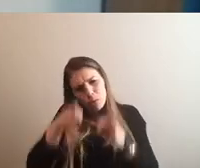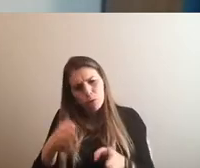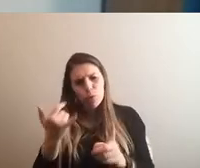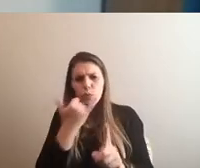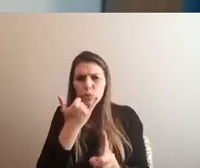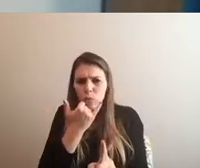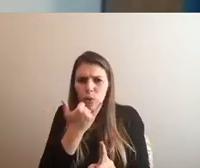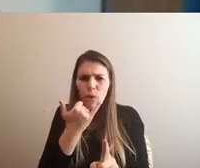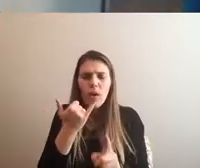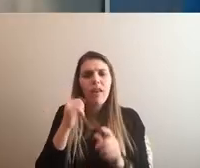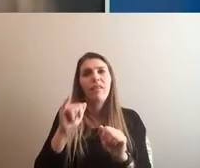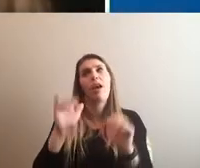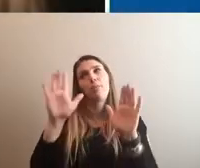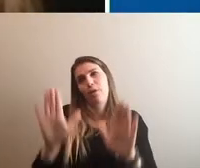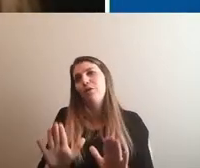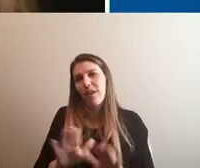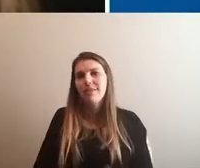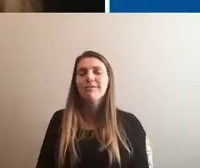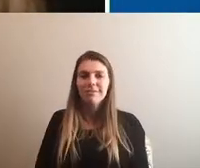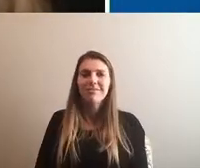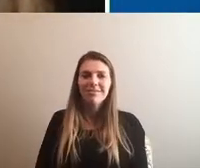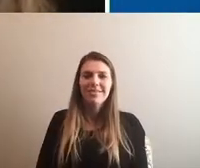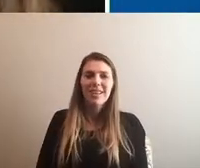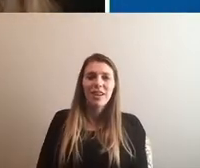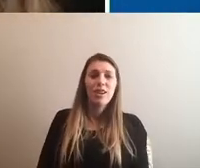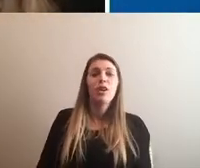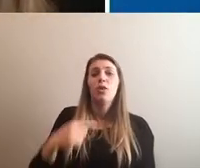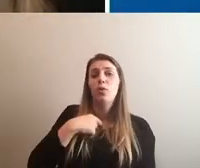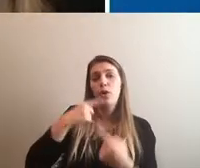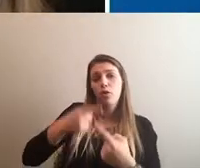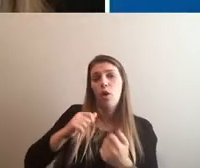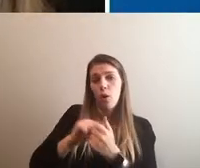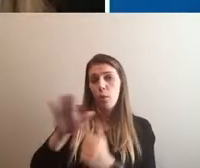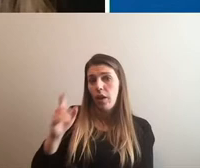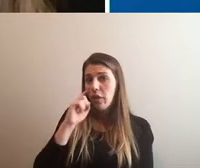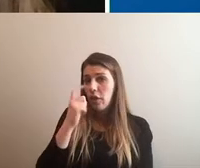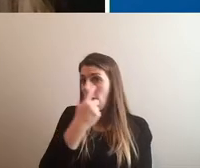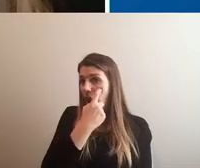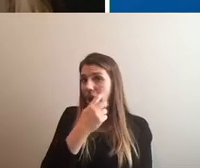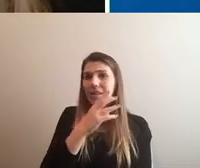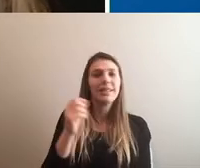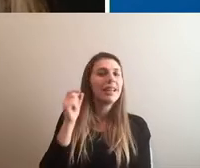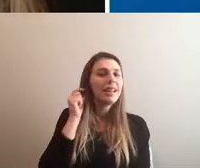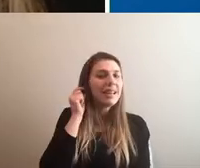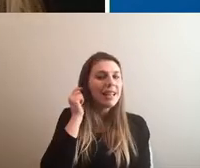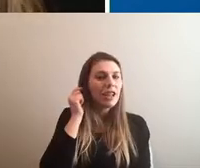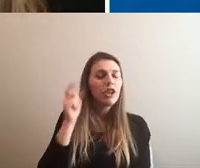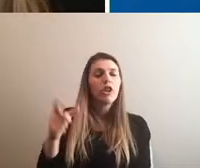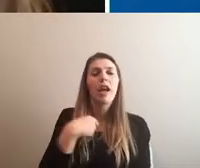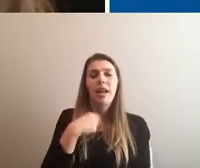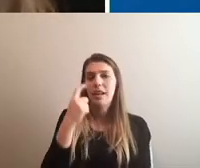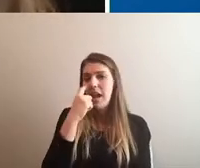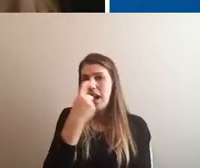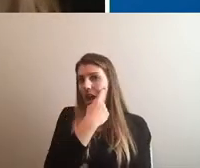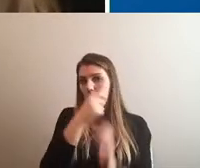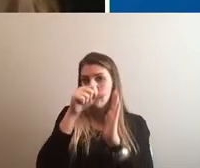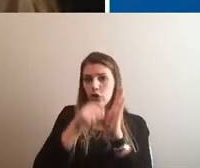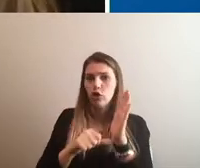really wonderful. We had troubles with her eyes and her ears. She had to have eye surgery for